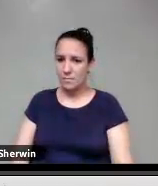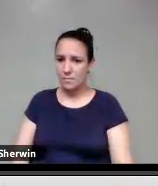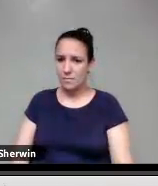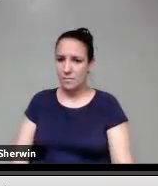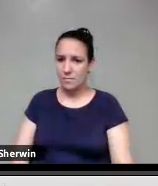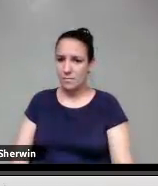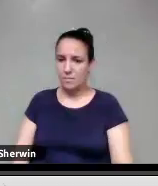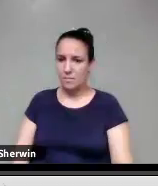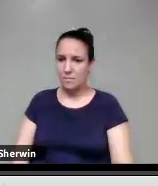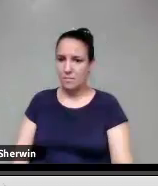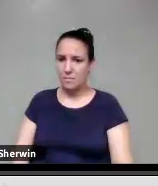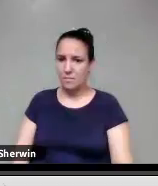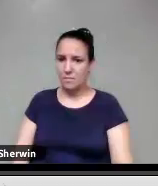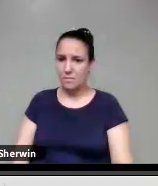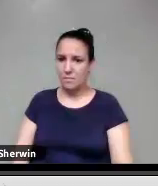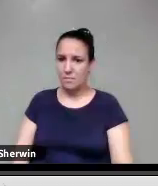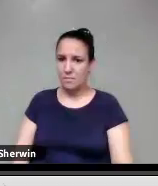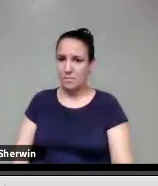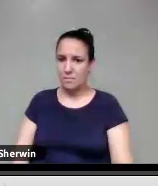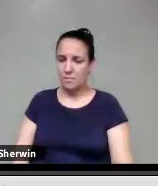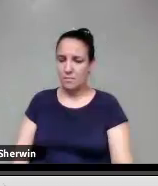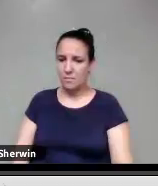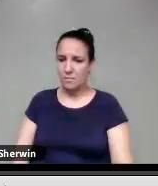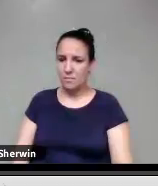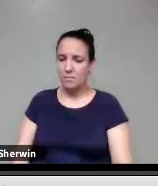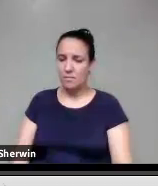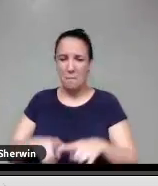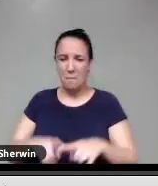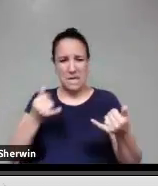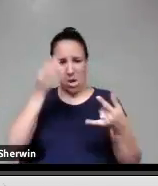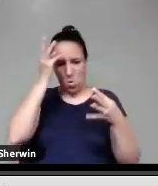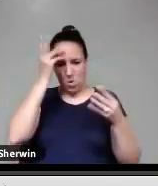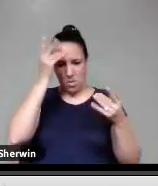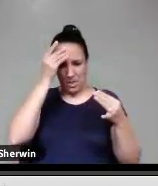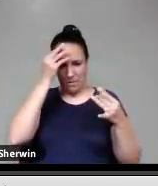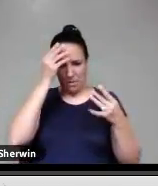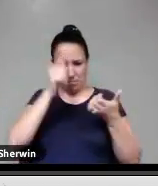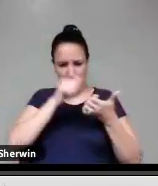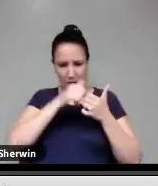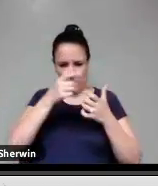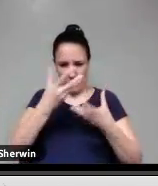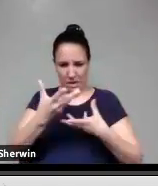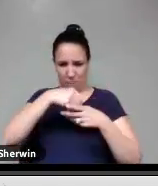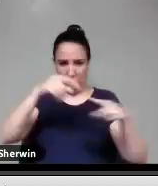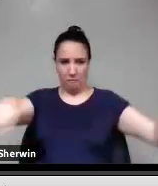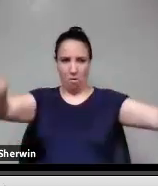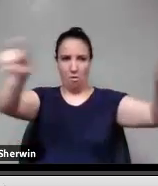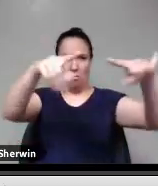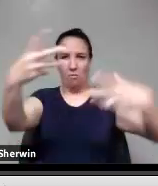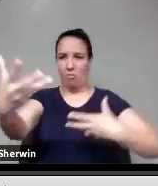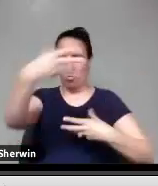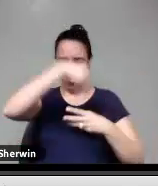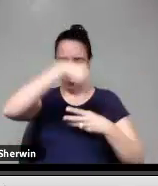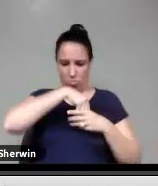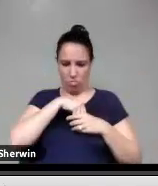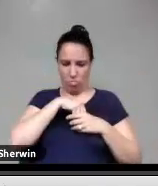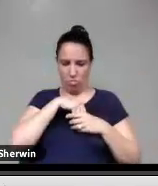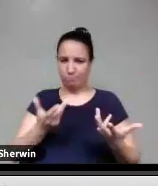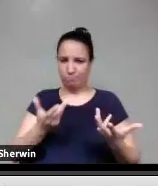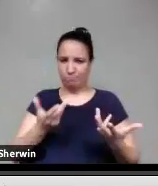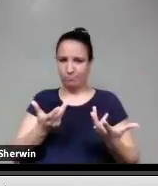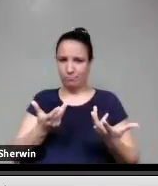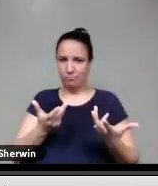here's what we have for you. But now when we're thinking about involving them, what a great opportunity. You have a captive audience.